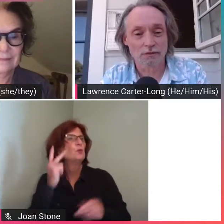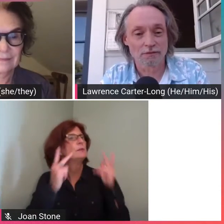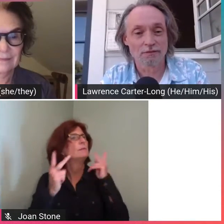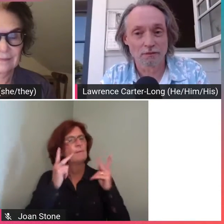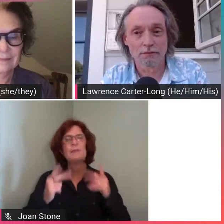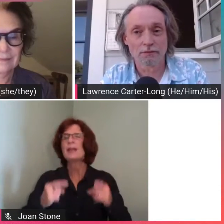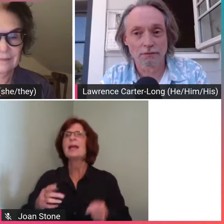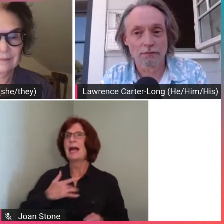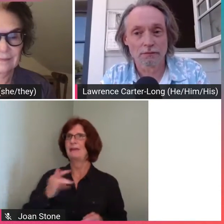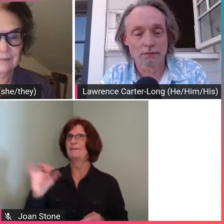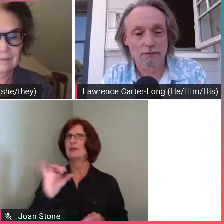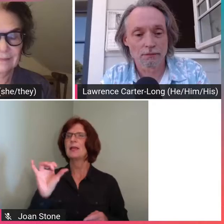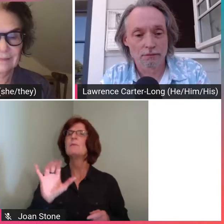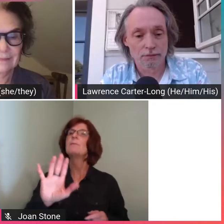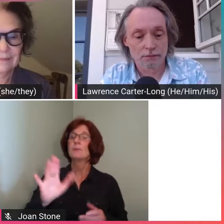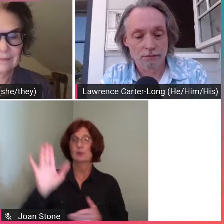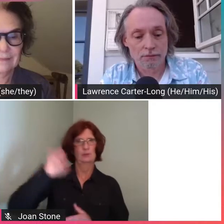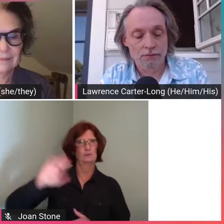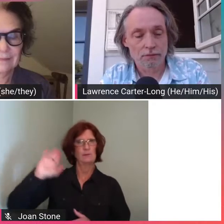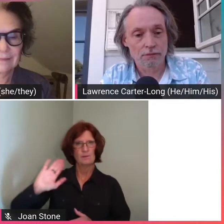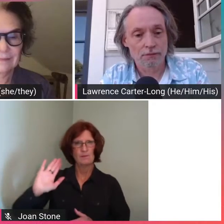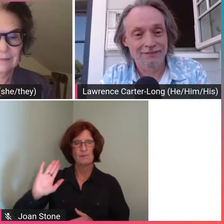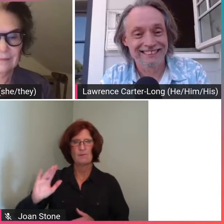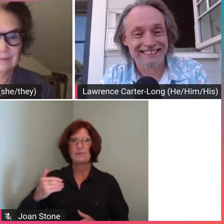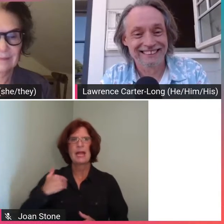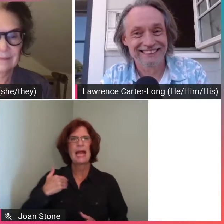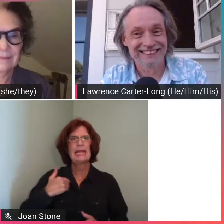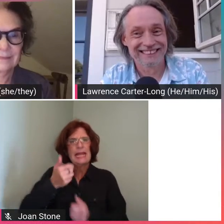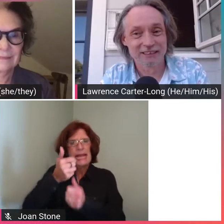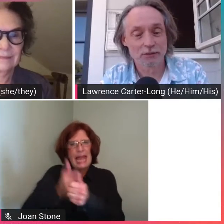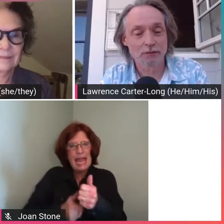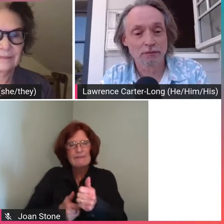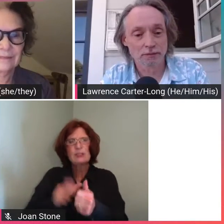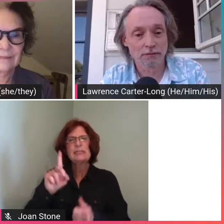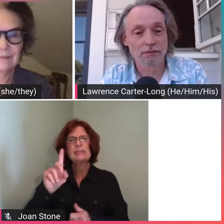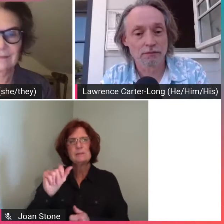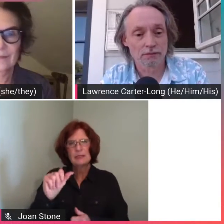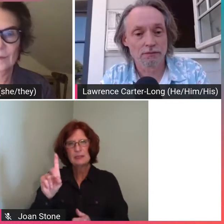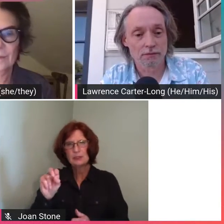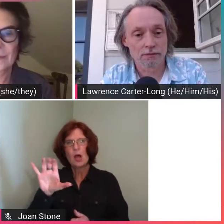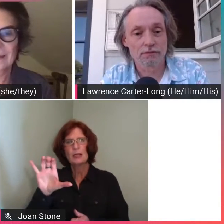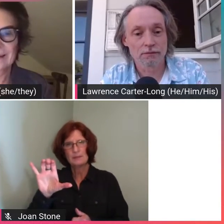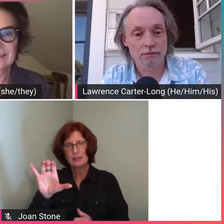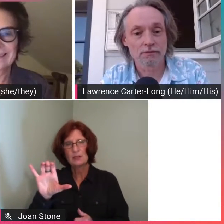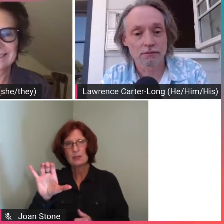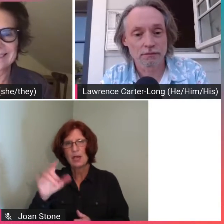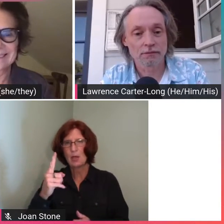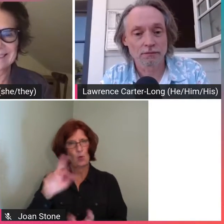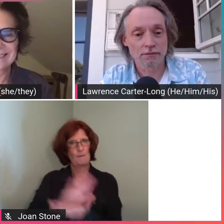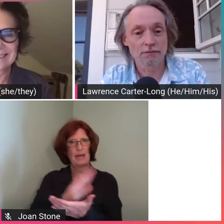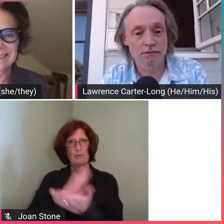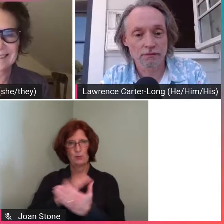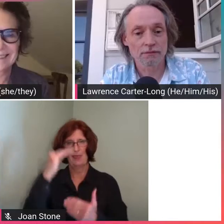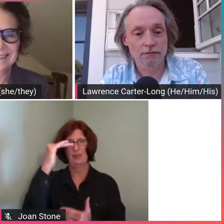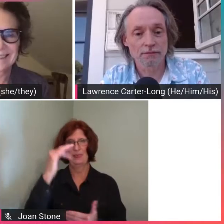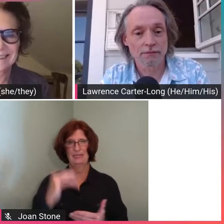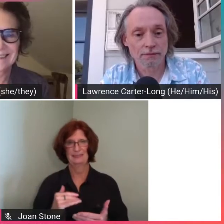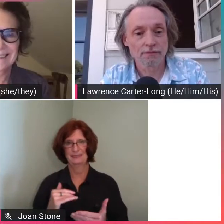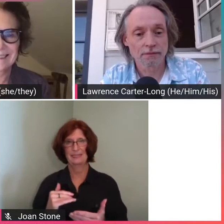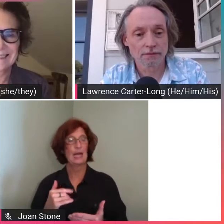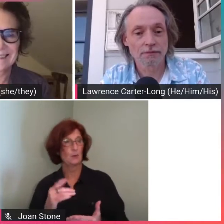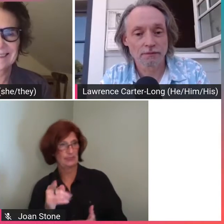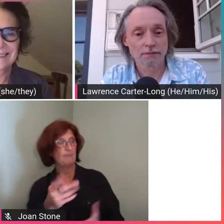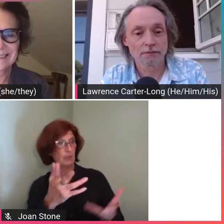feel like there was a time when I had every single disability documentary on one sheet of paper that I would hand out as